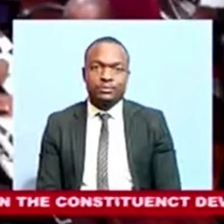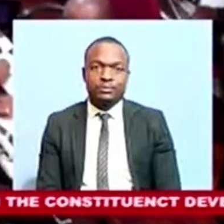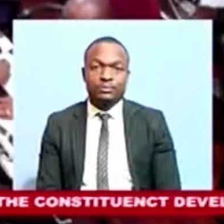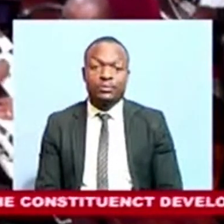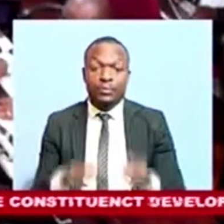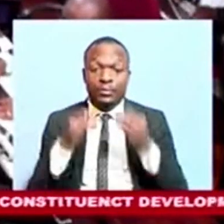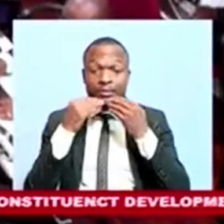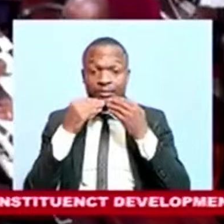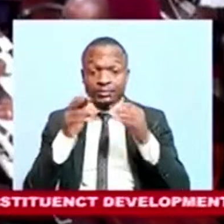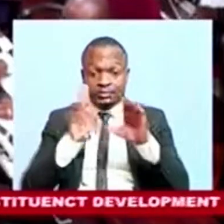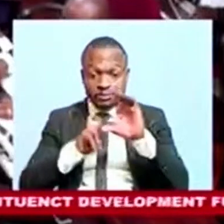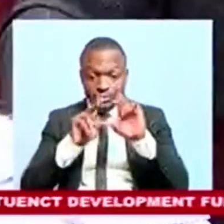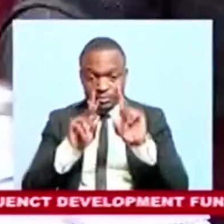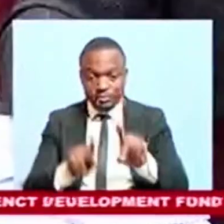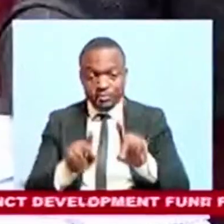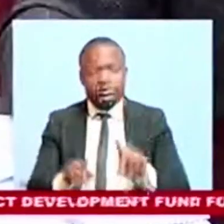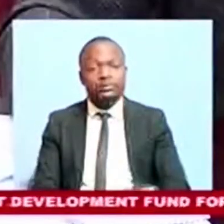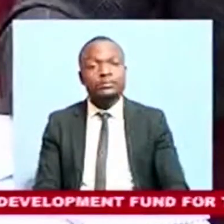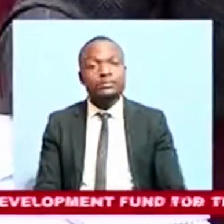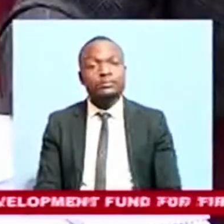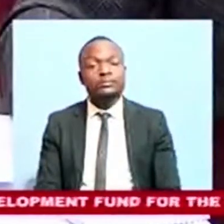Thank you, Chair.